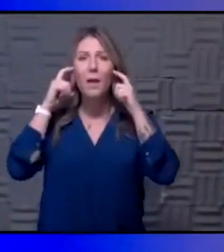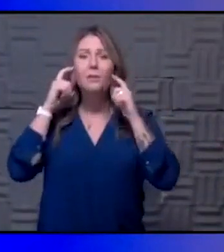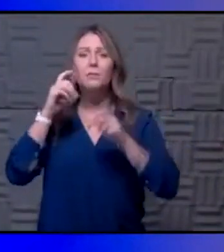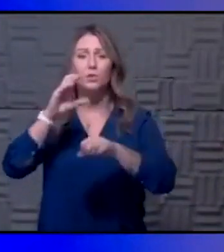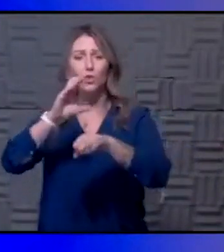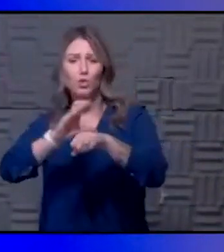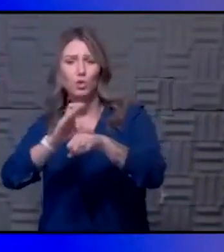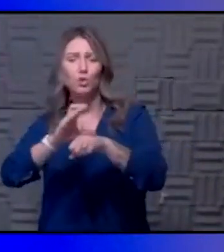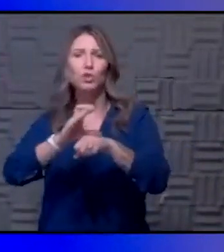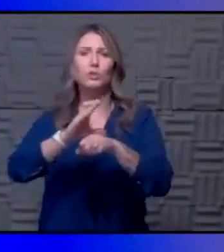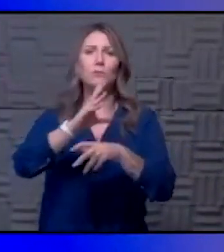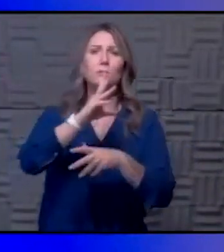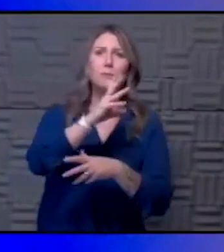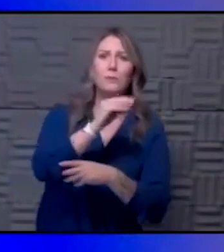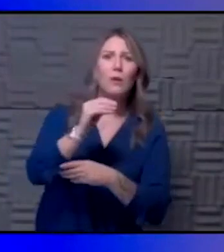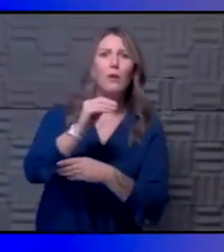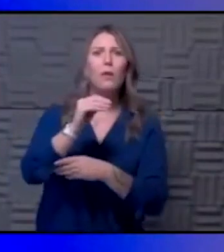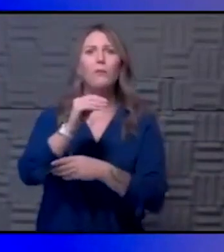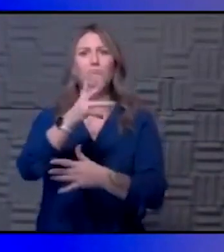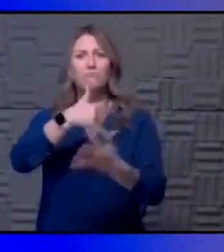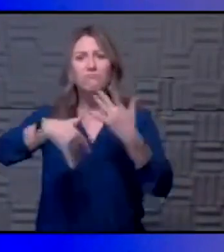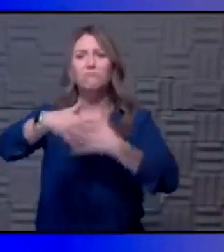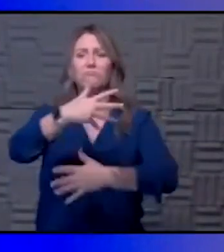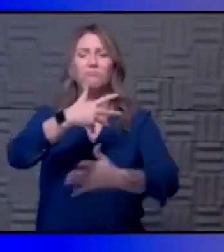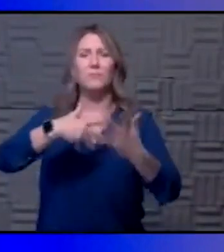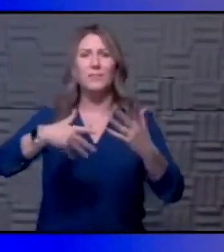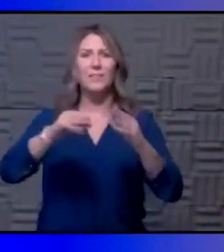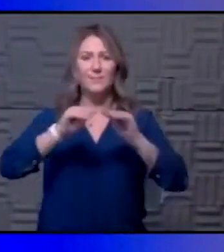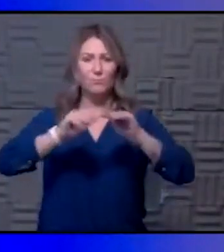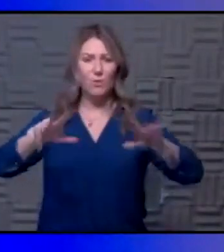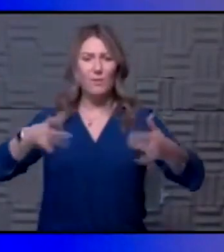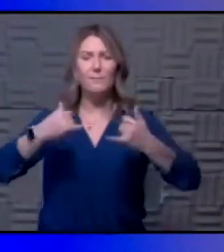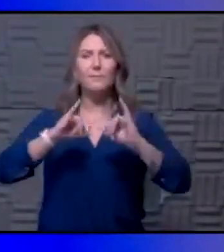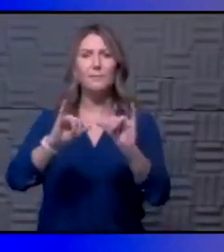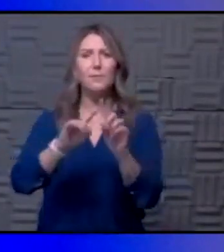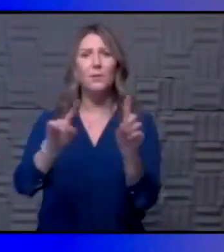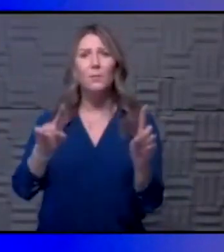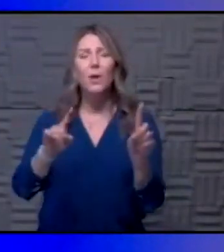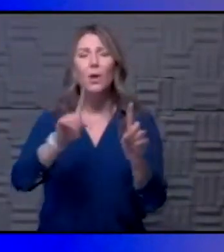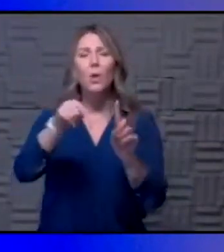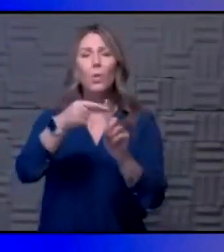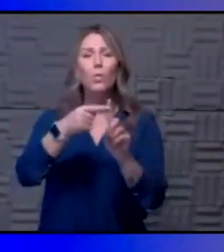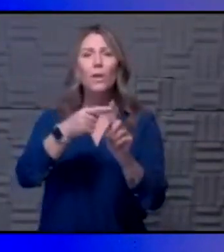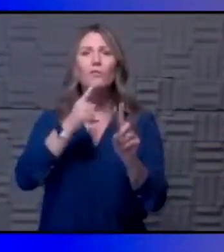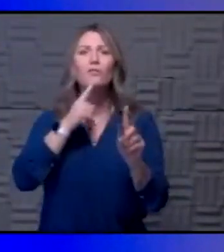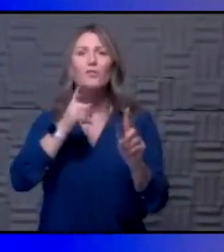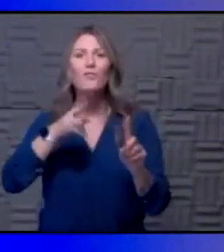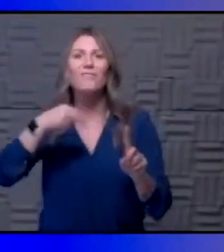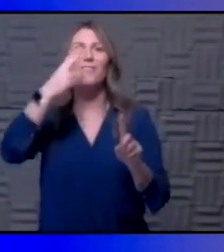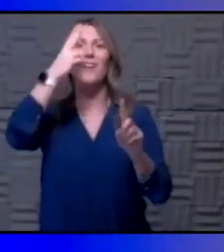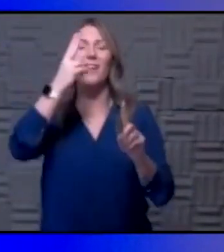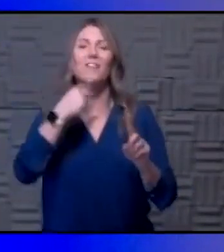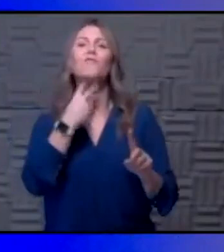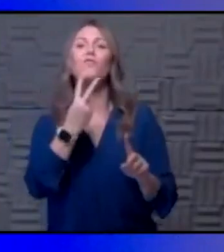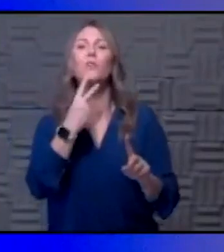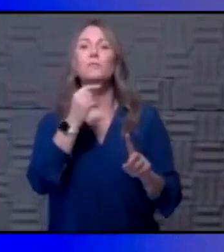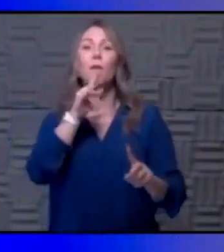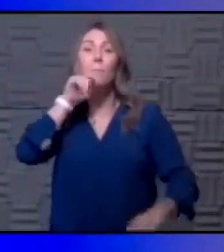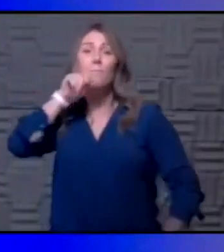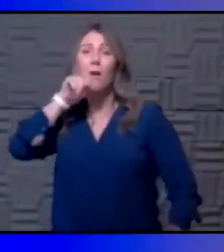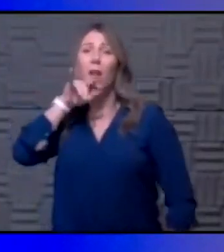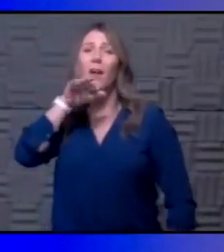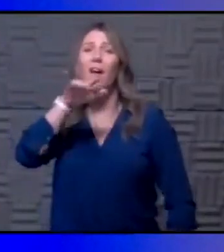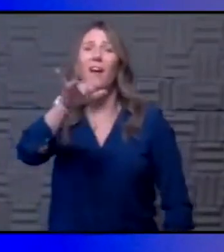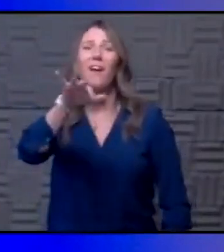churches and congregations are still spread out, hopefully, so that will help. But certainly when you are raising your voice and exhaling a little bit